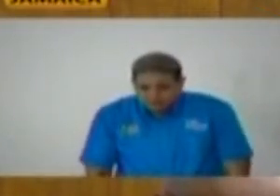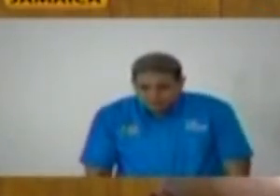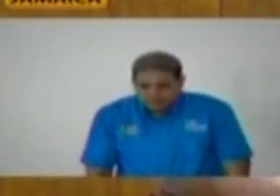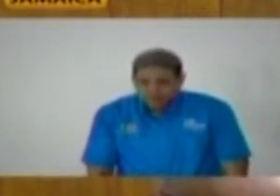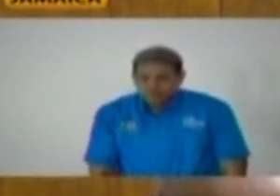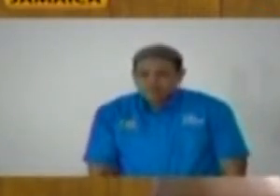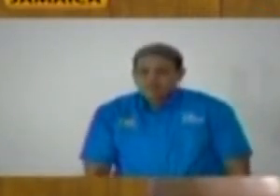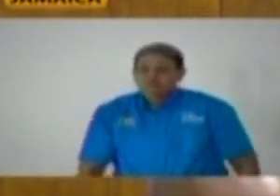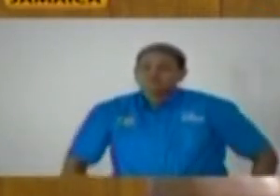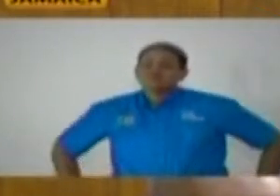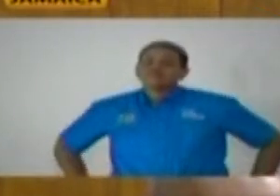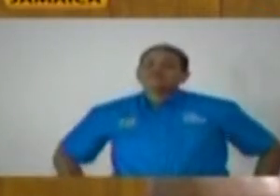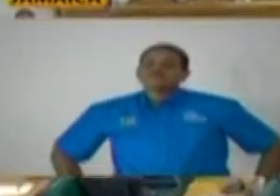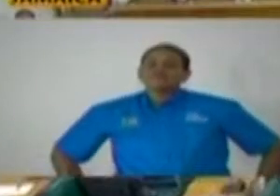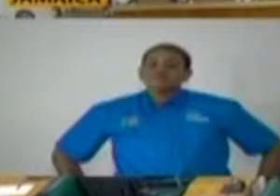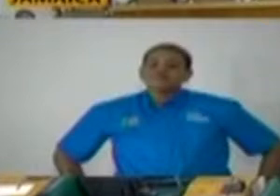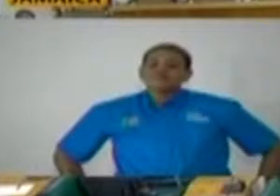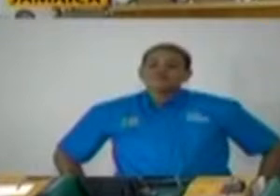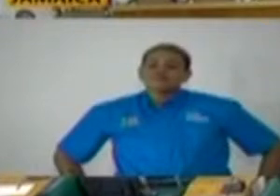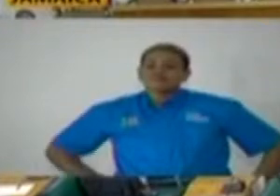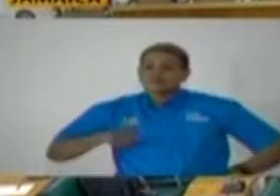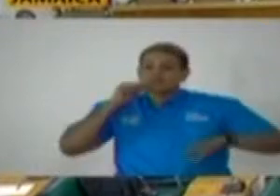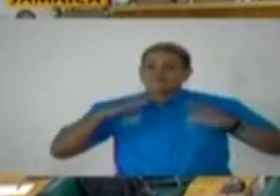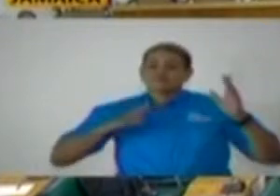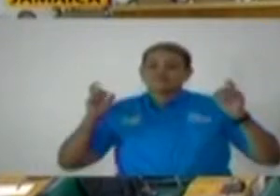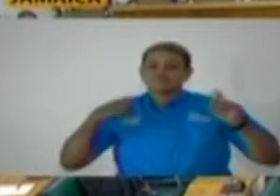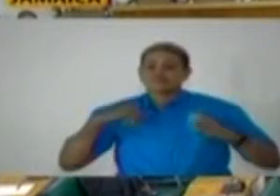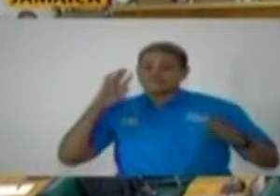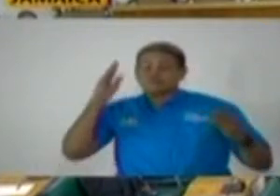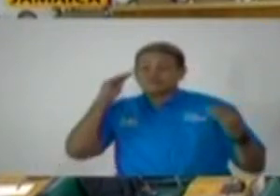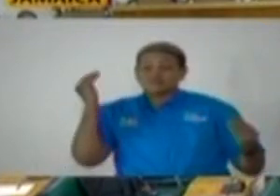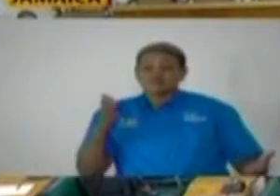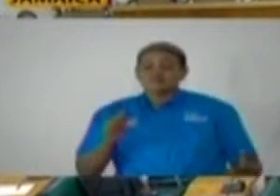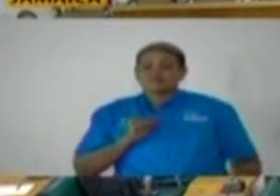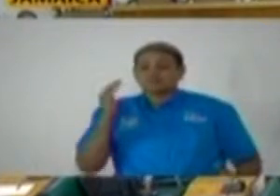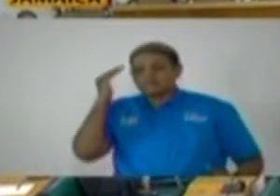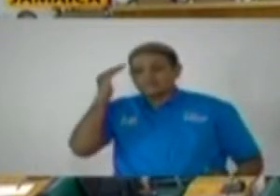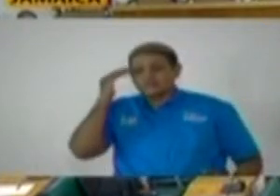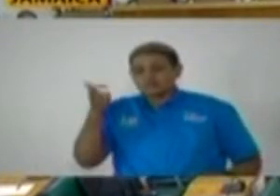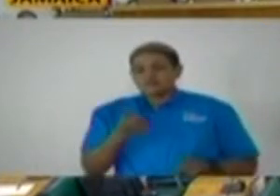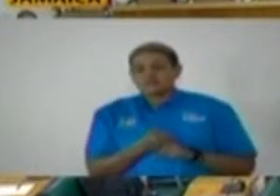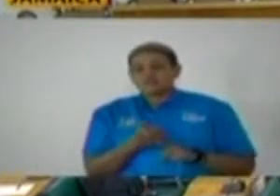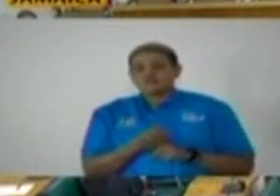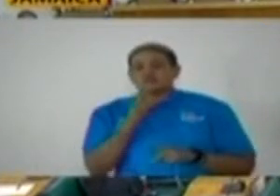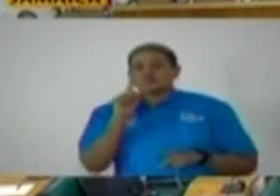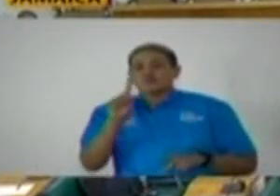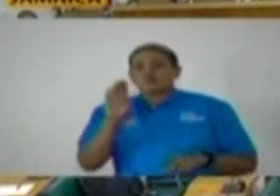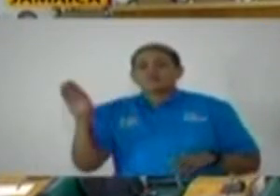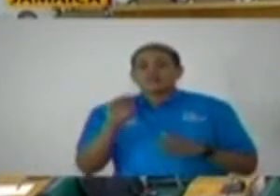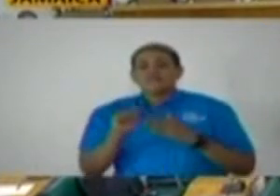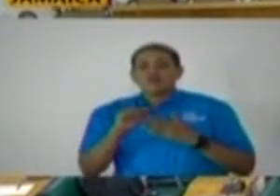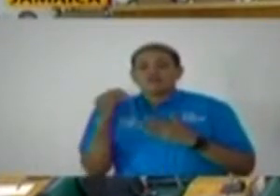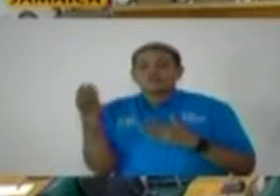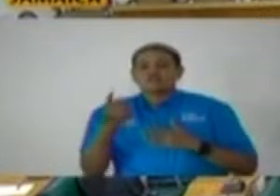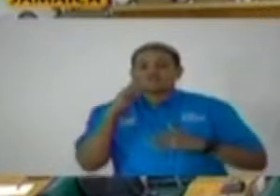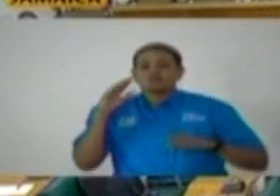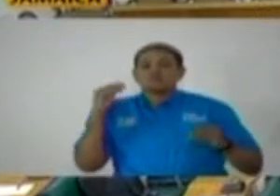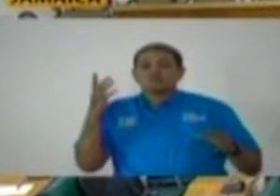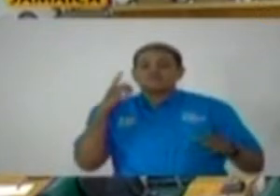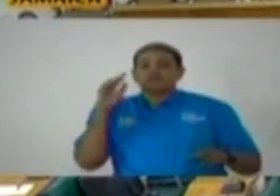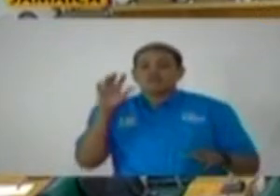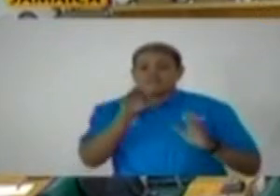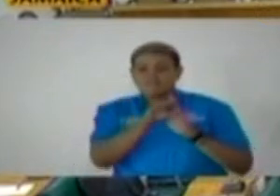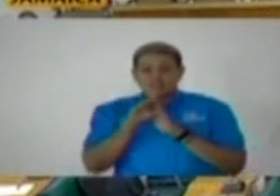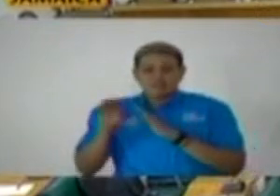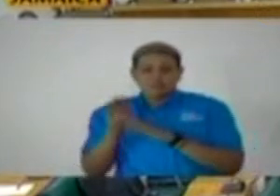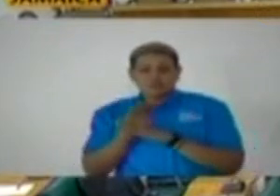for focus. Madam Speaker, I will say I acknowledge the $1 billion fund that has been provided to the film